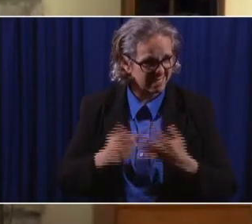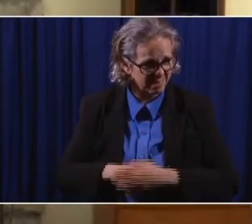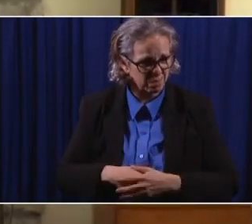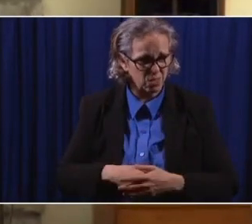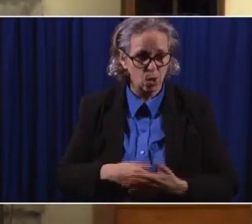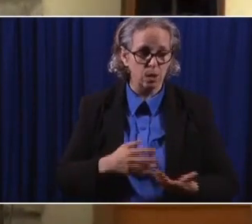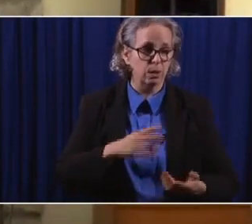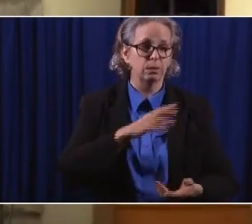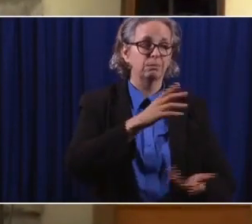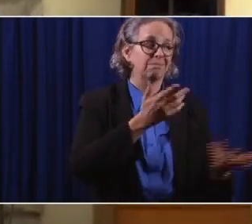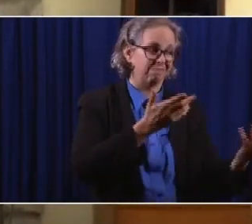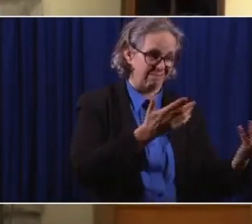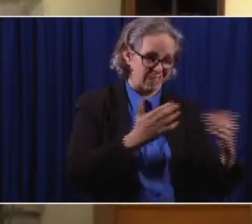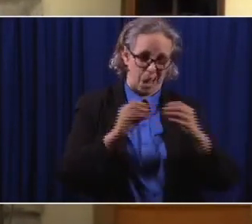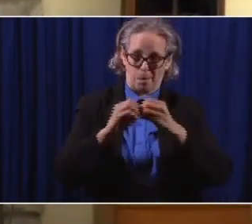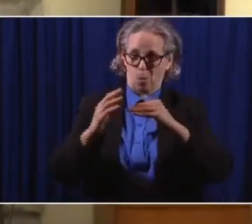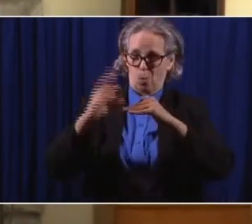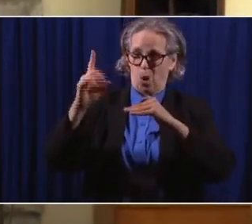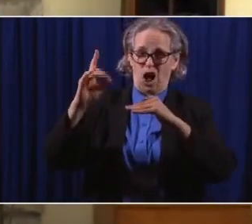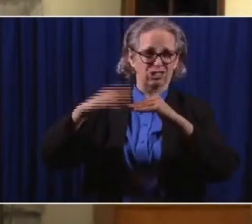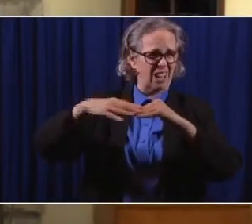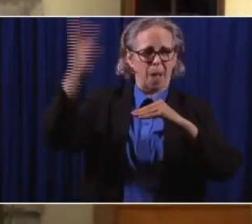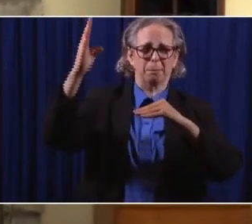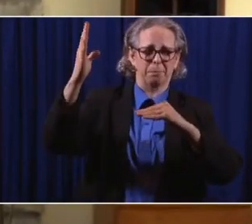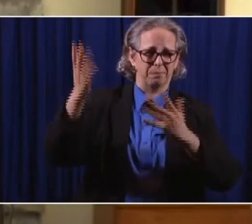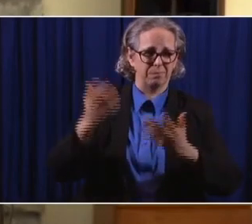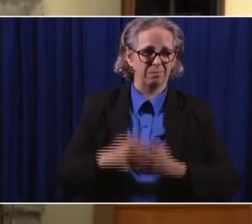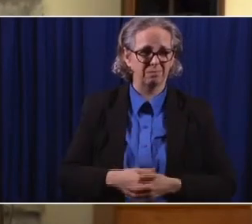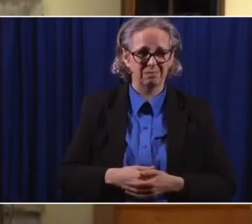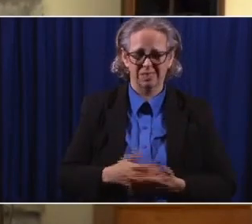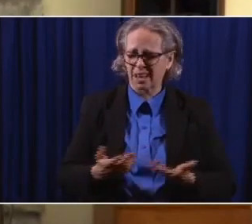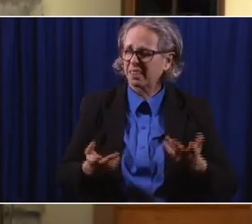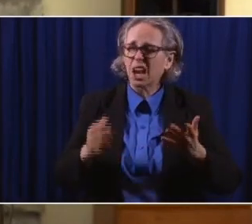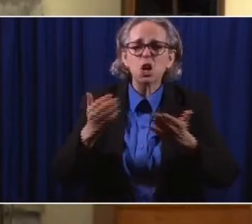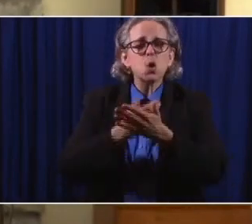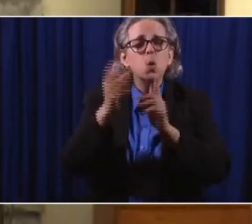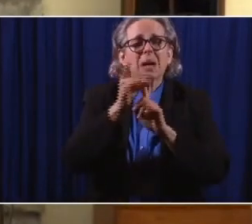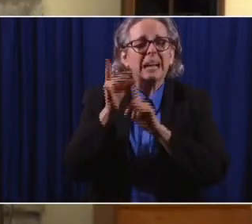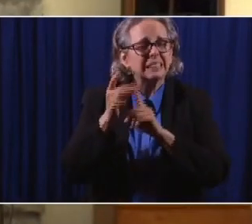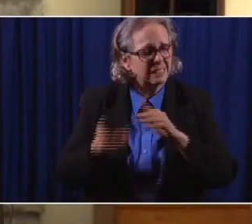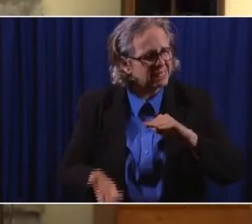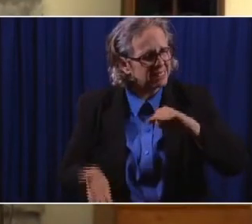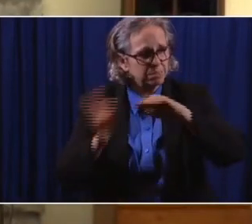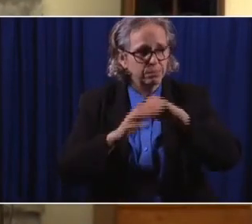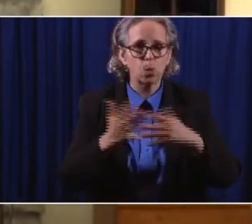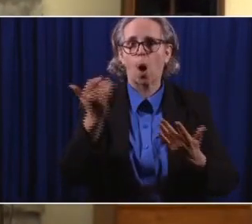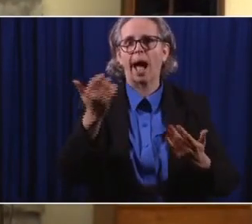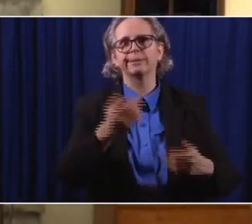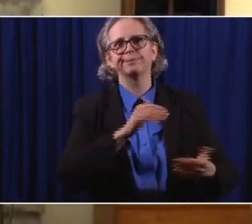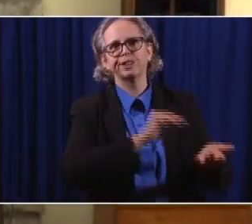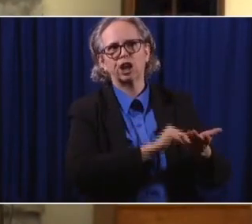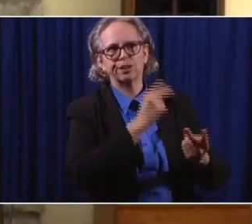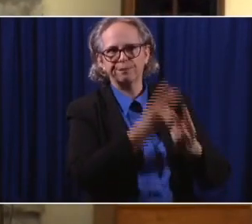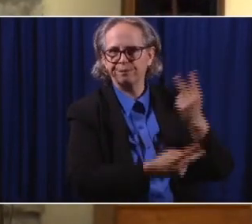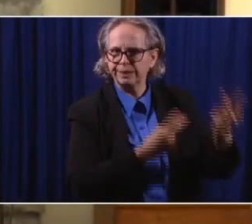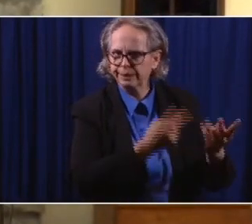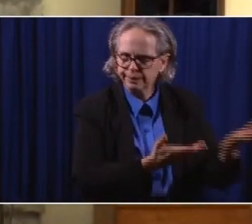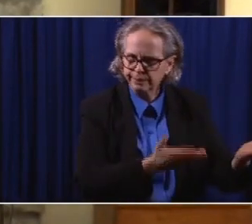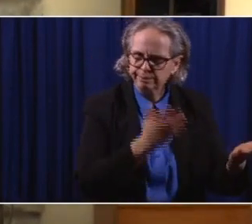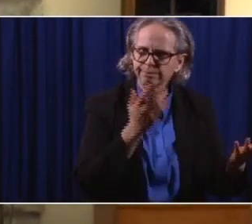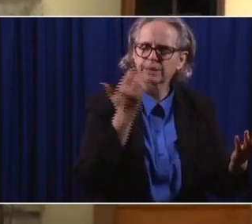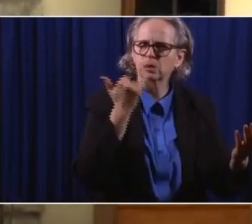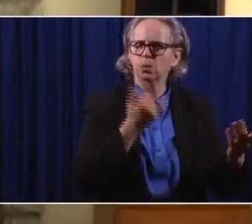they're seeing a sustained increase in new cases and outpatient visits. Local health department officials have told us there's